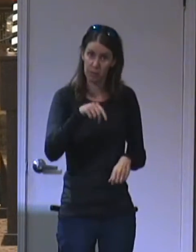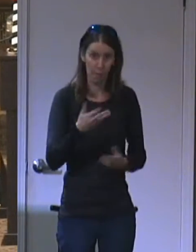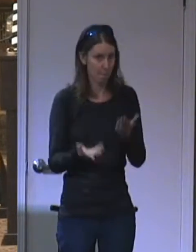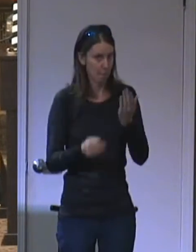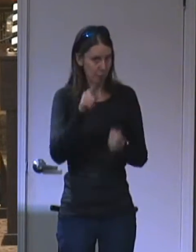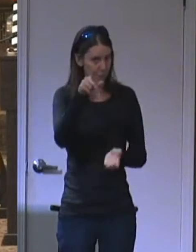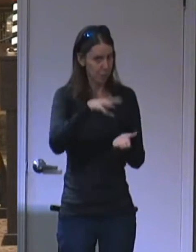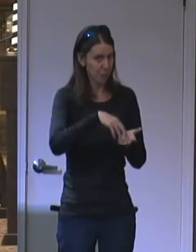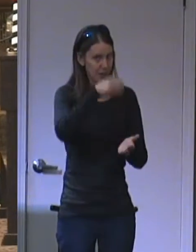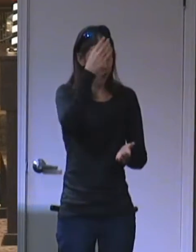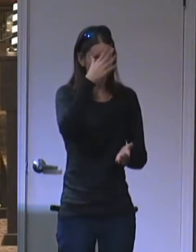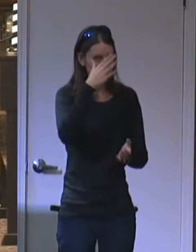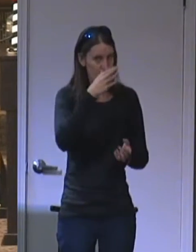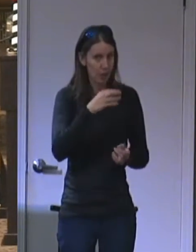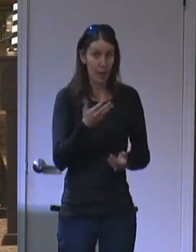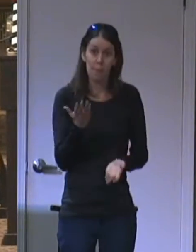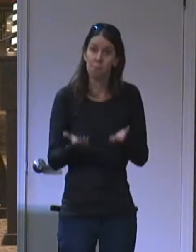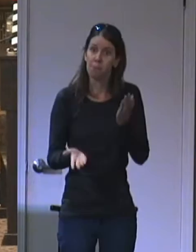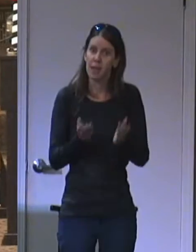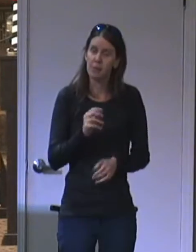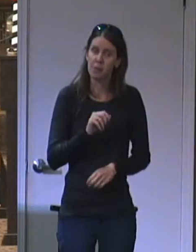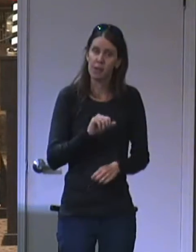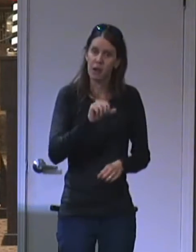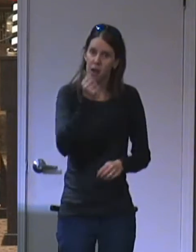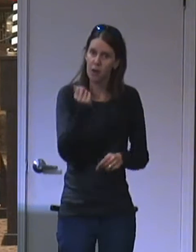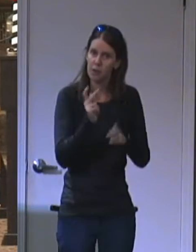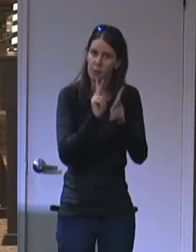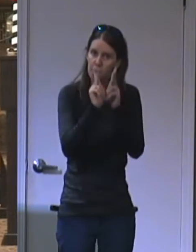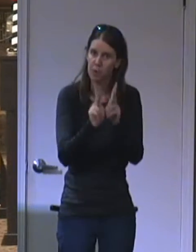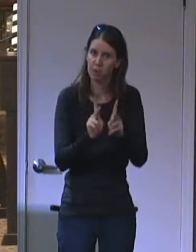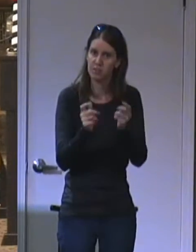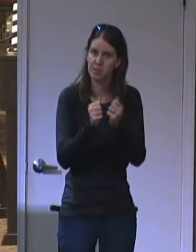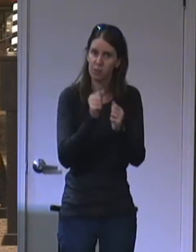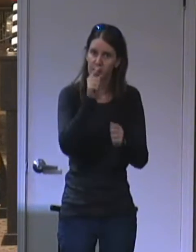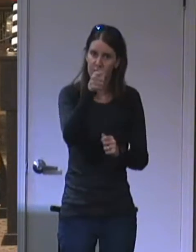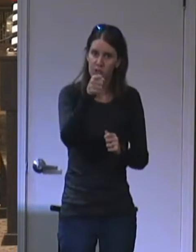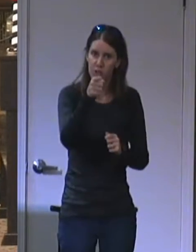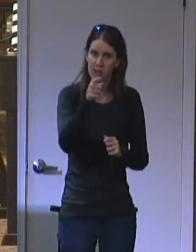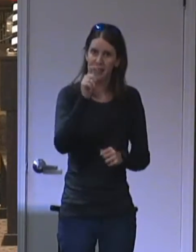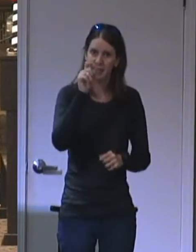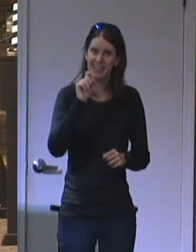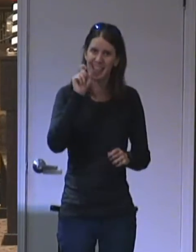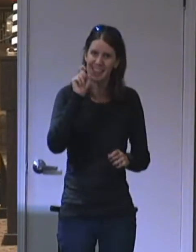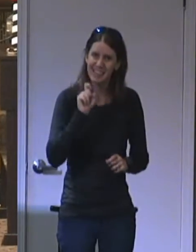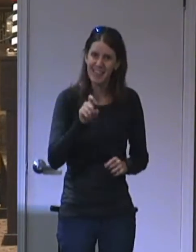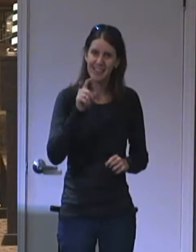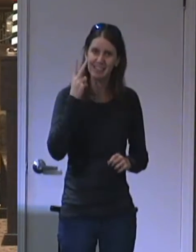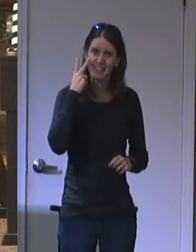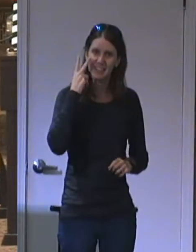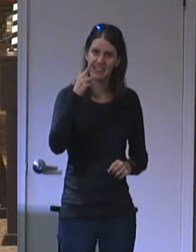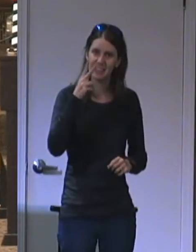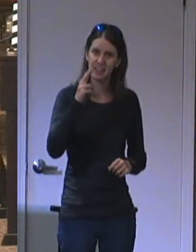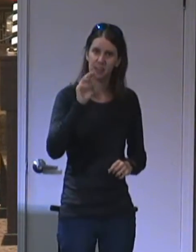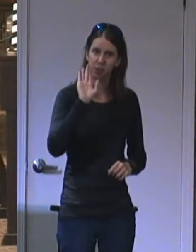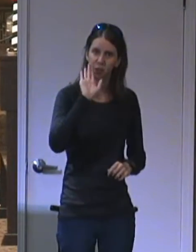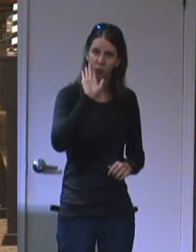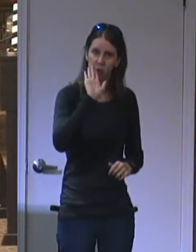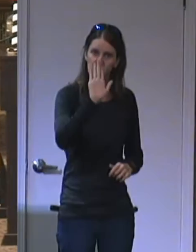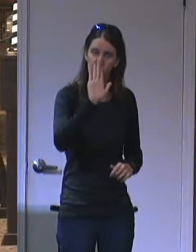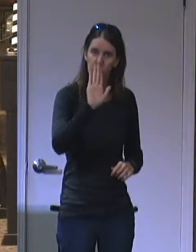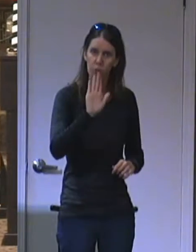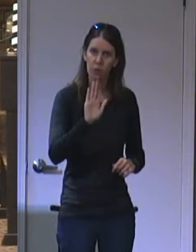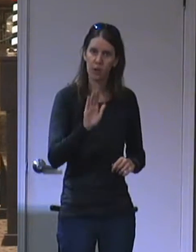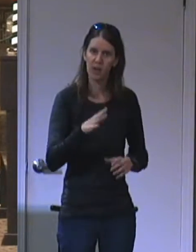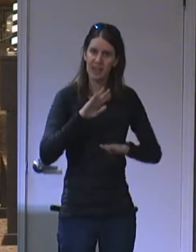but probably there is somebody there working with you, around you, that's going to come through there that needs to see somebody